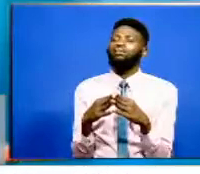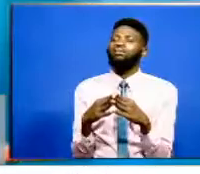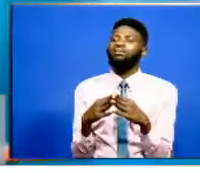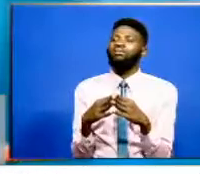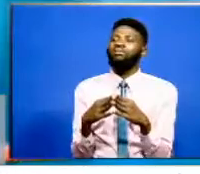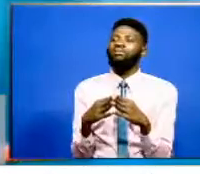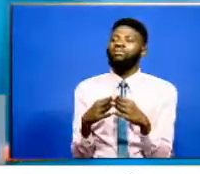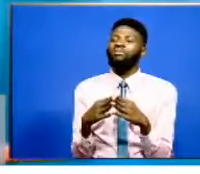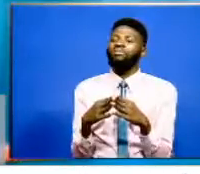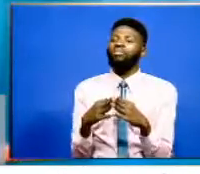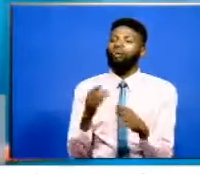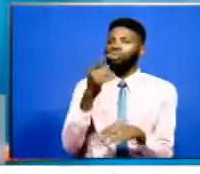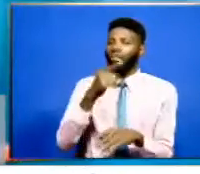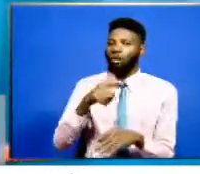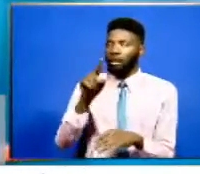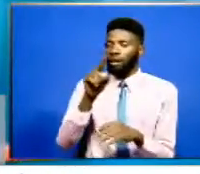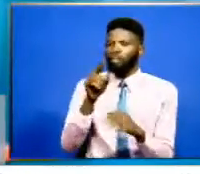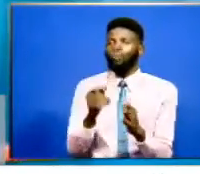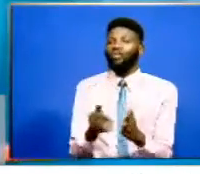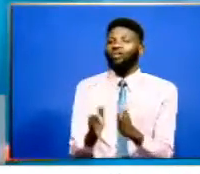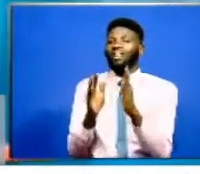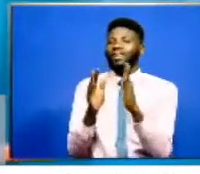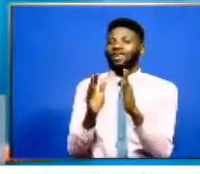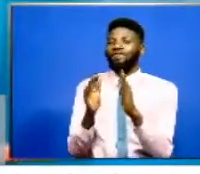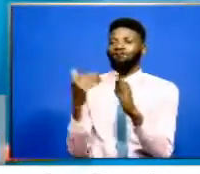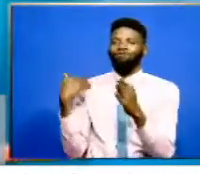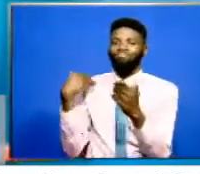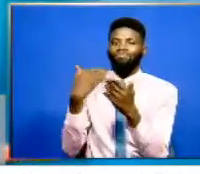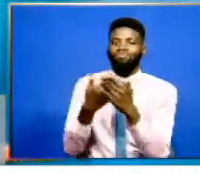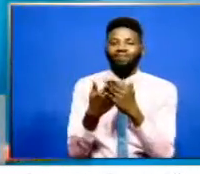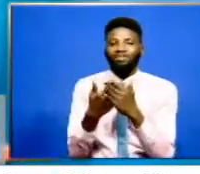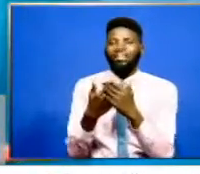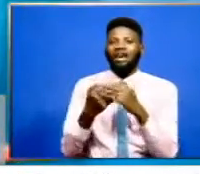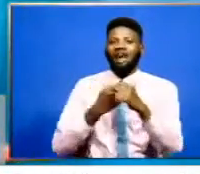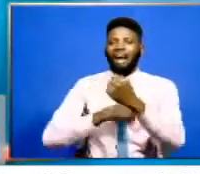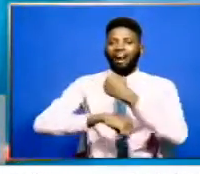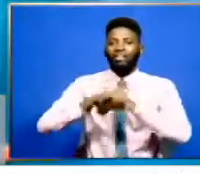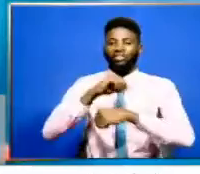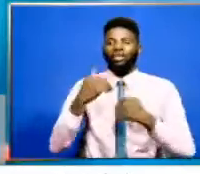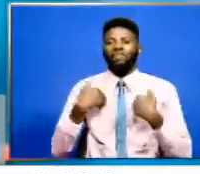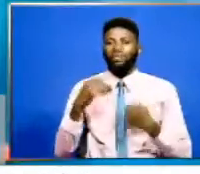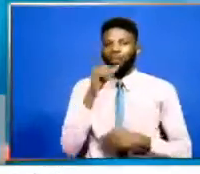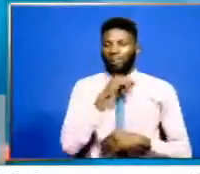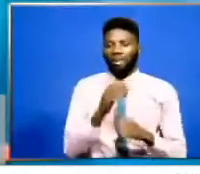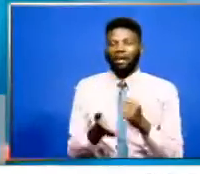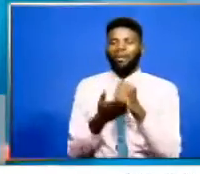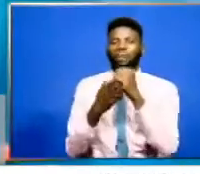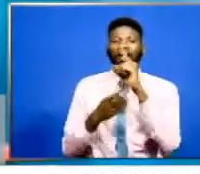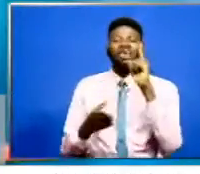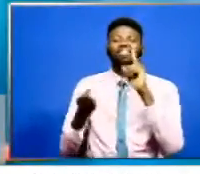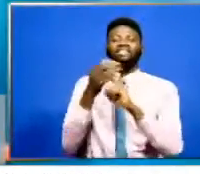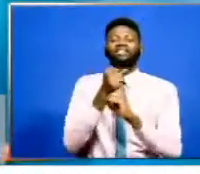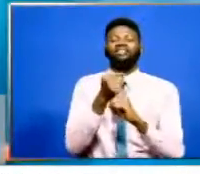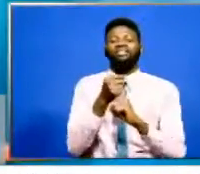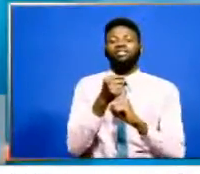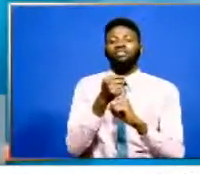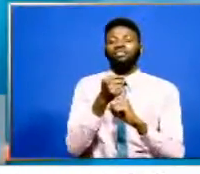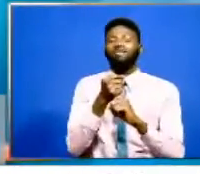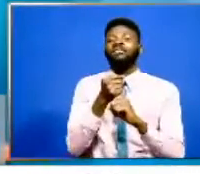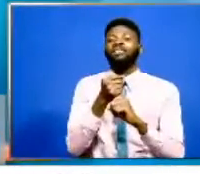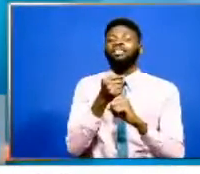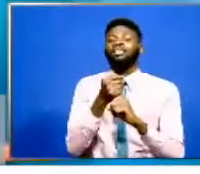the right path that they have taken to achieve sustainable development goal. I have to say really honestly